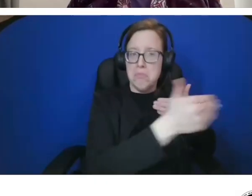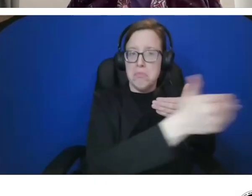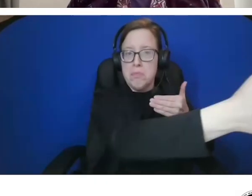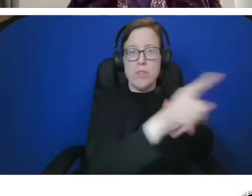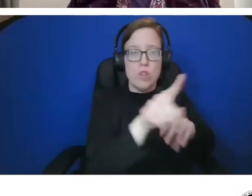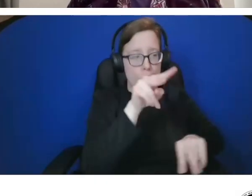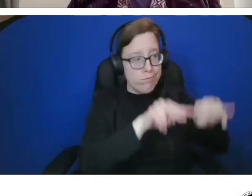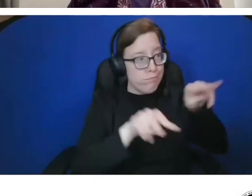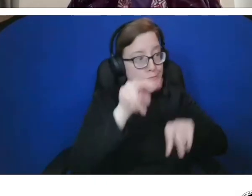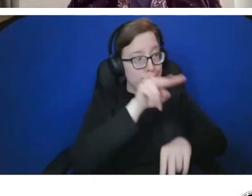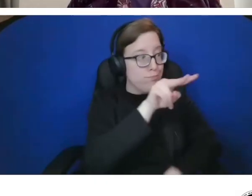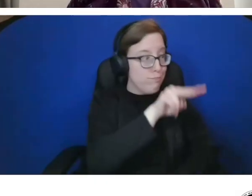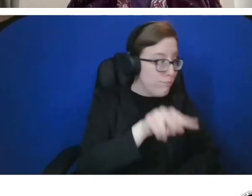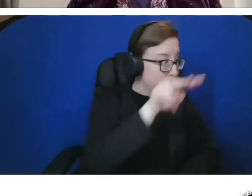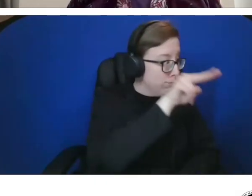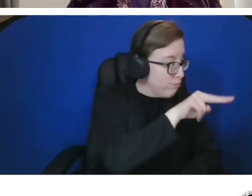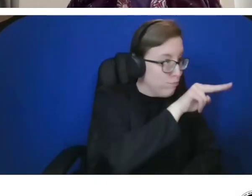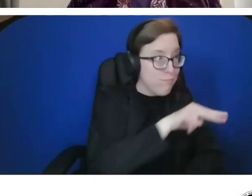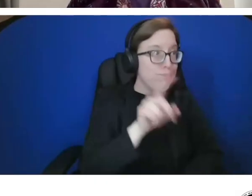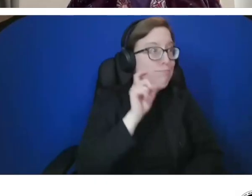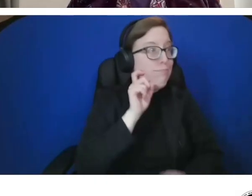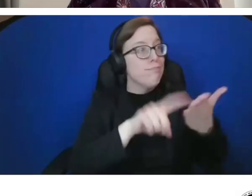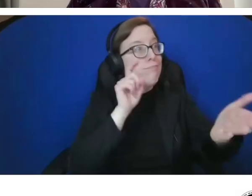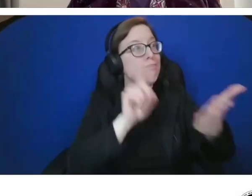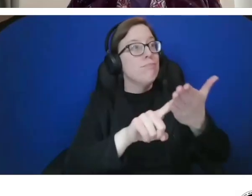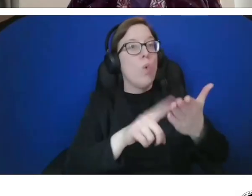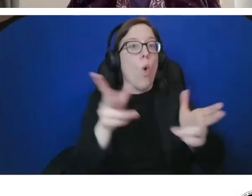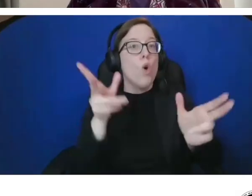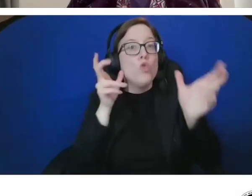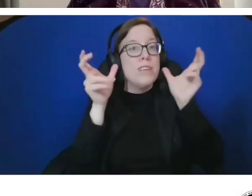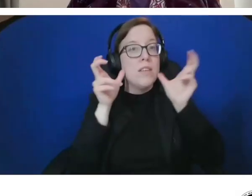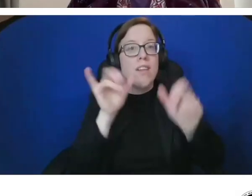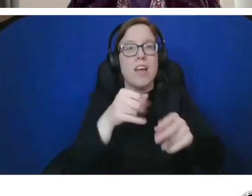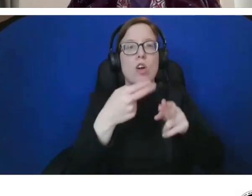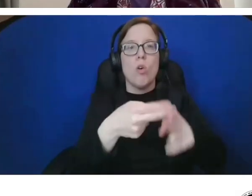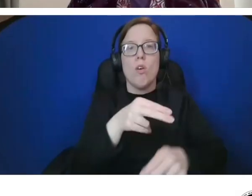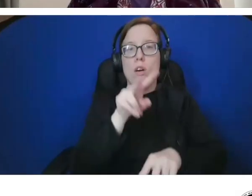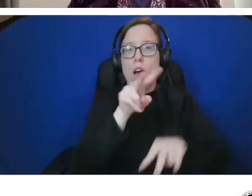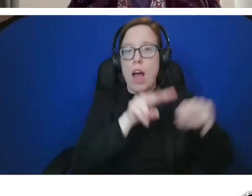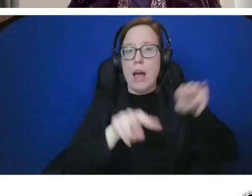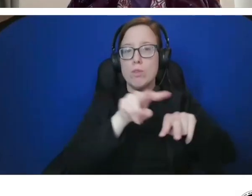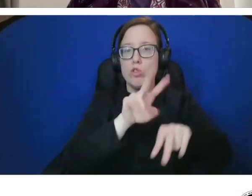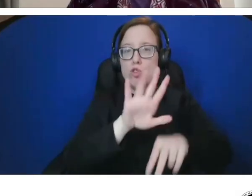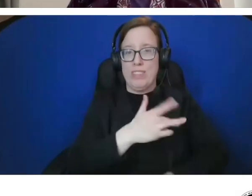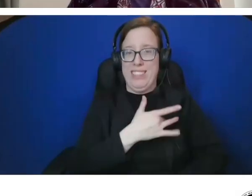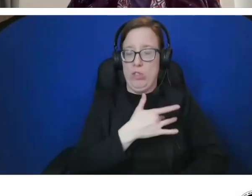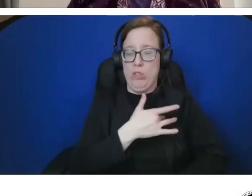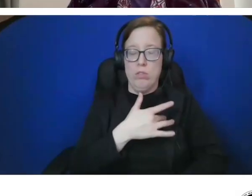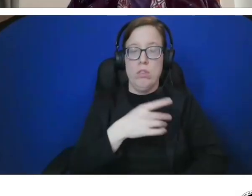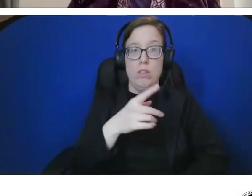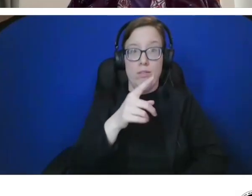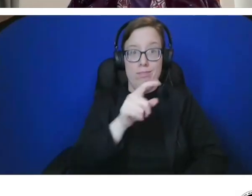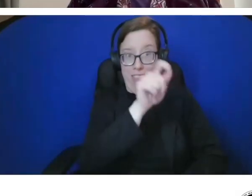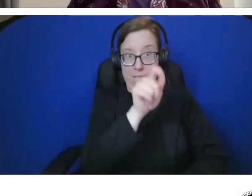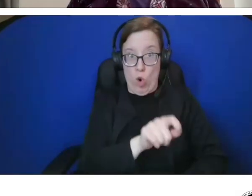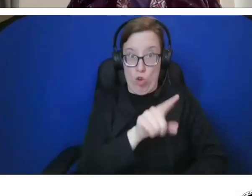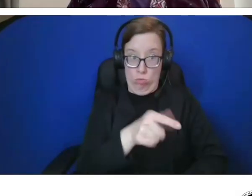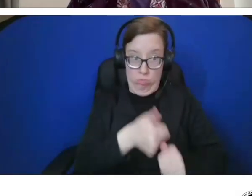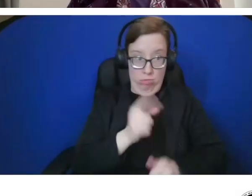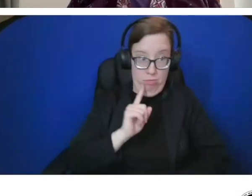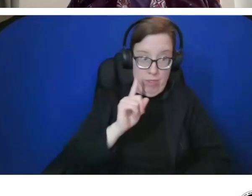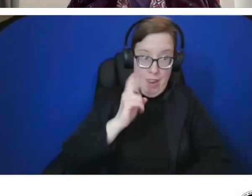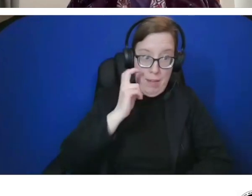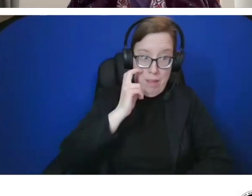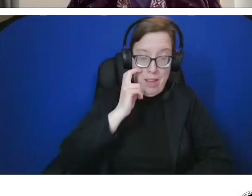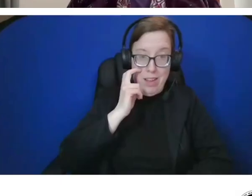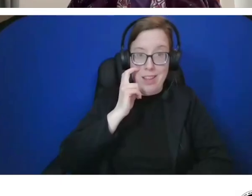you're observing through your vision or your hearing. Those are our observational senses. Therefore, if you're deafblind, you